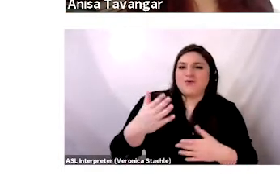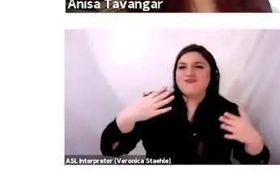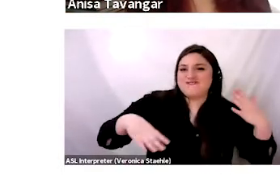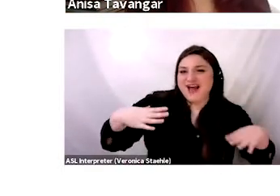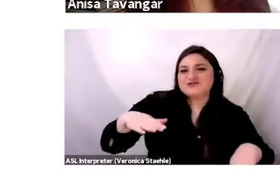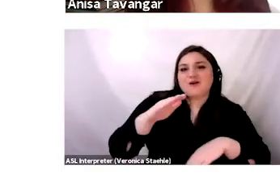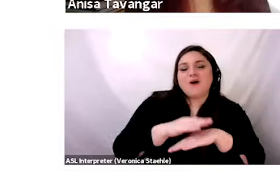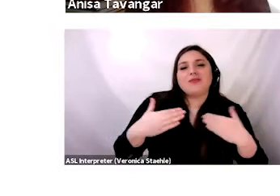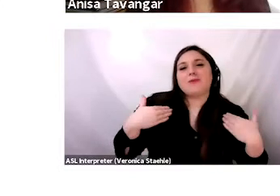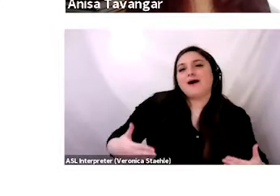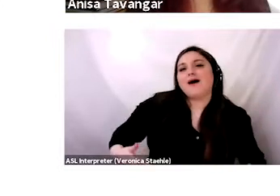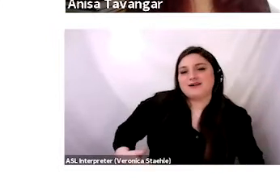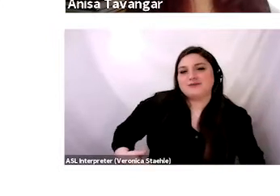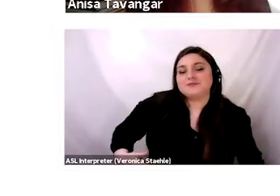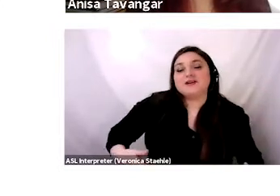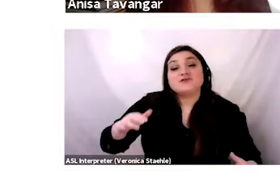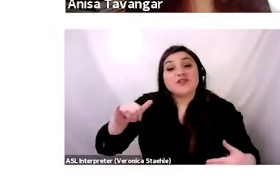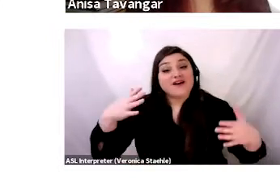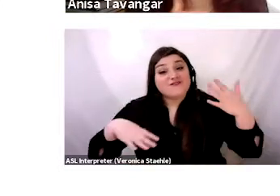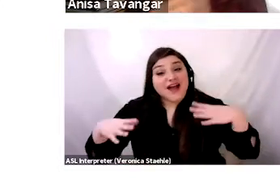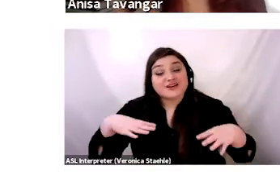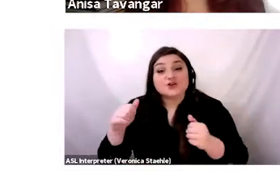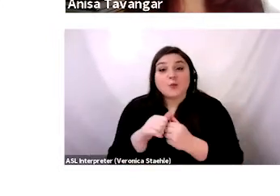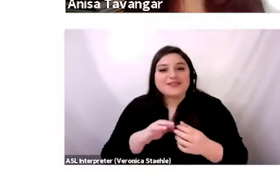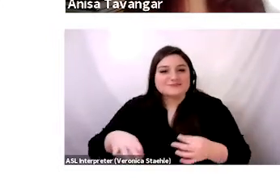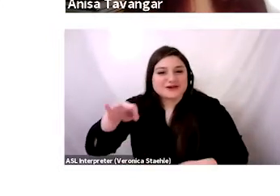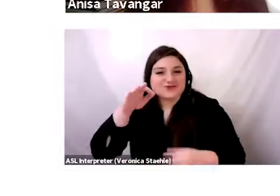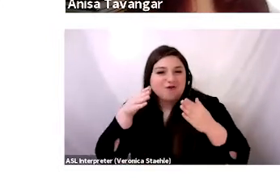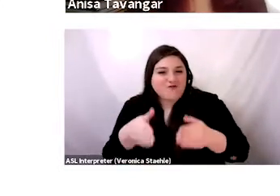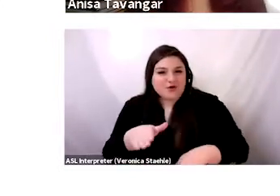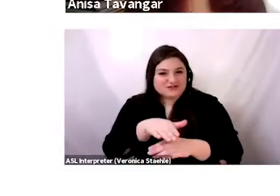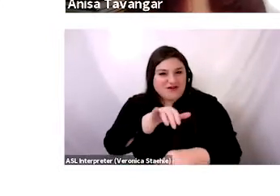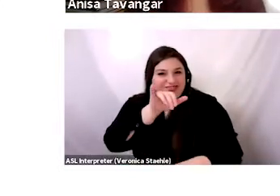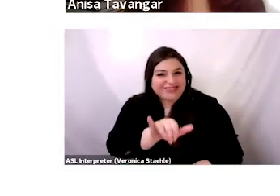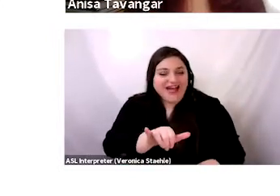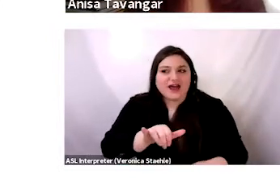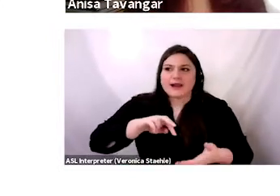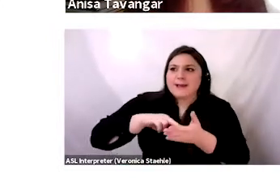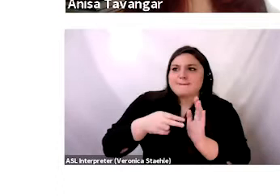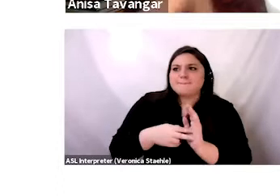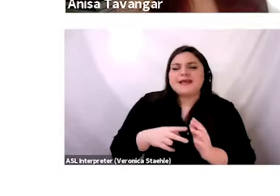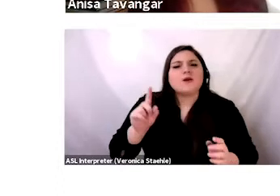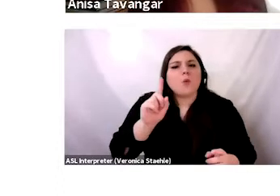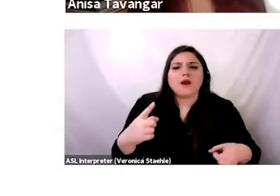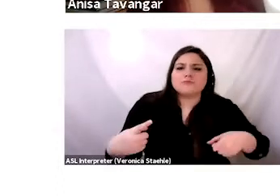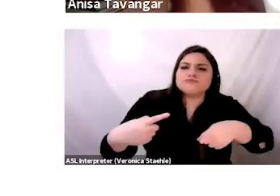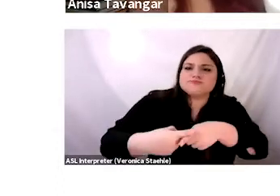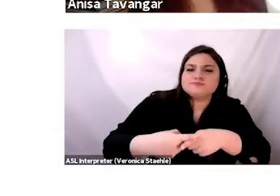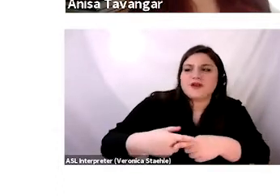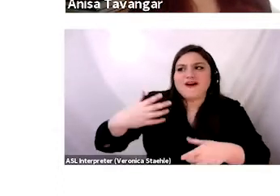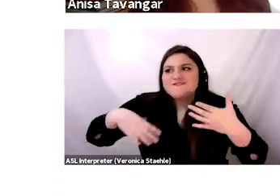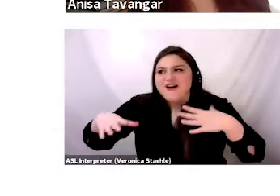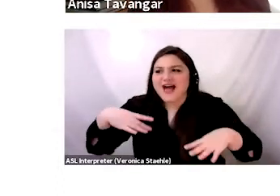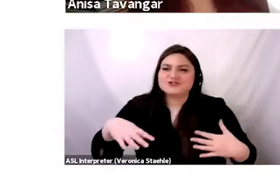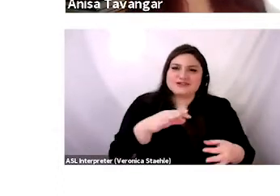when we talk about fashion and spirituality, that's kind of what I am focusing on today, is thinking about sort of where